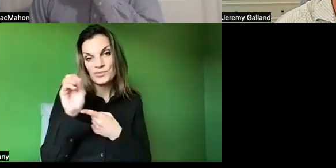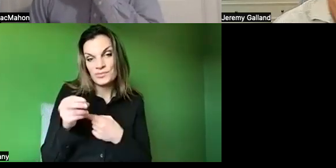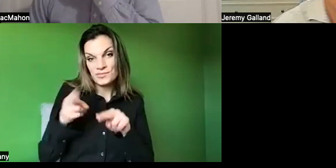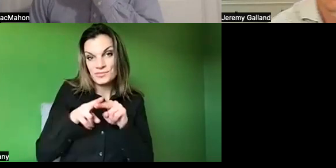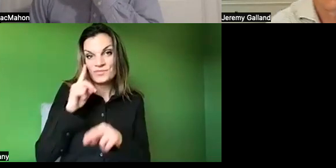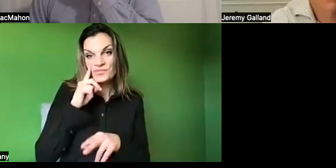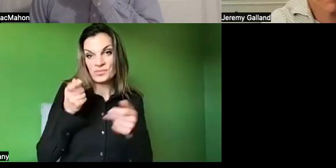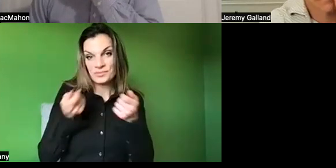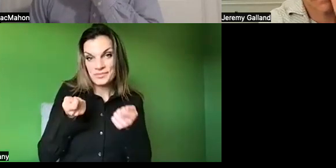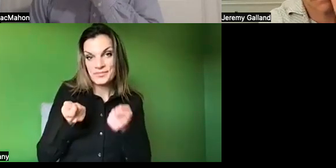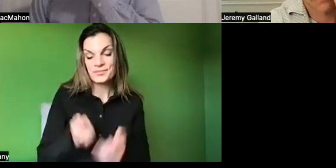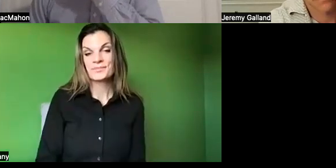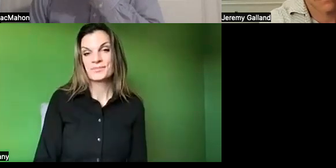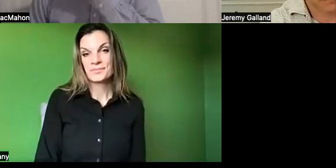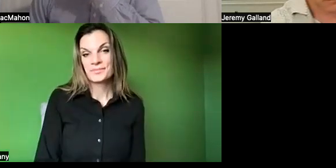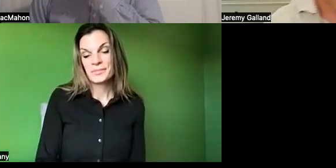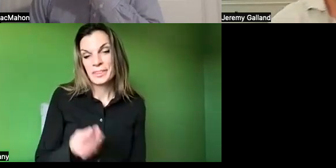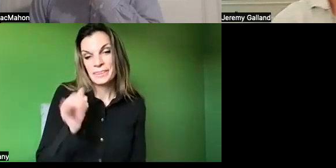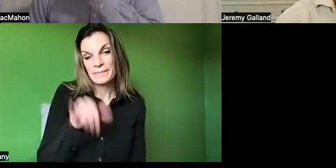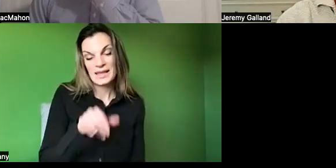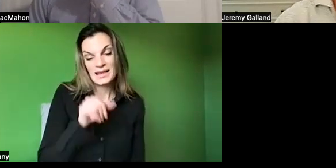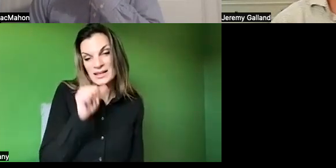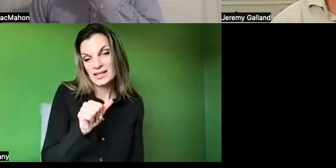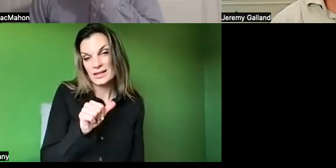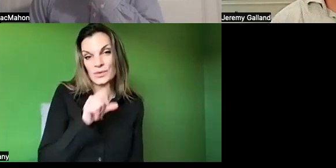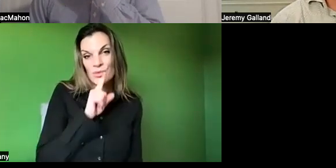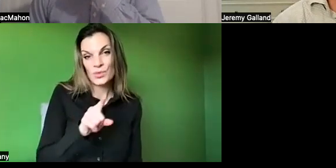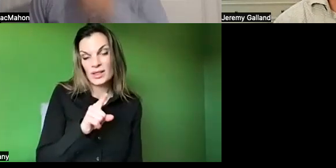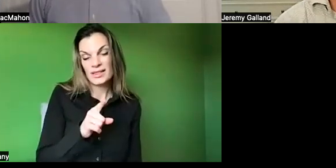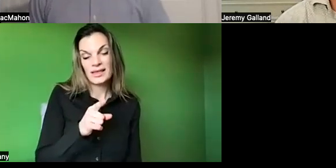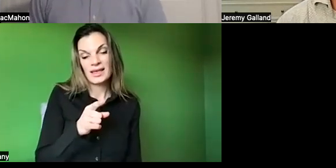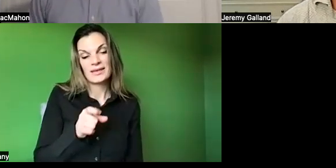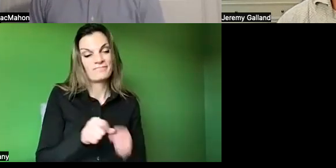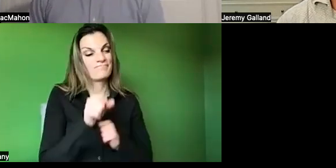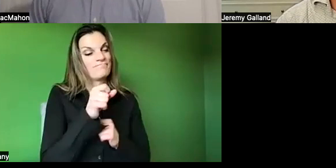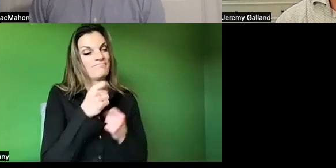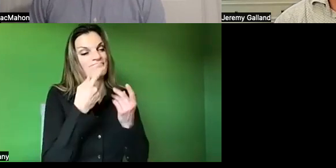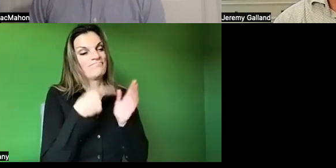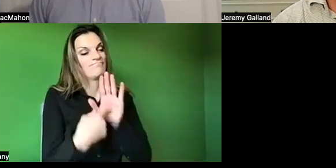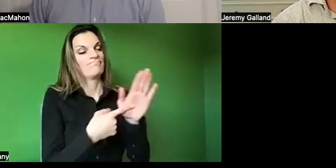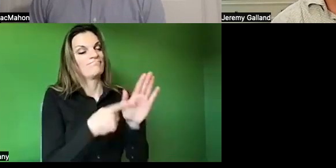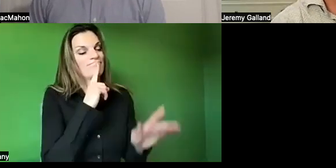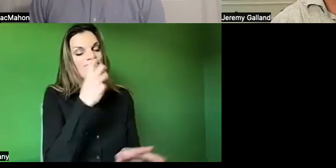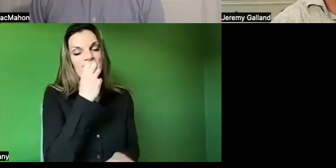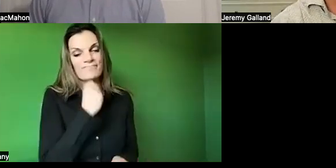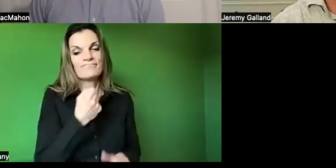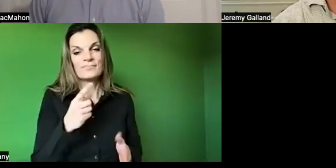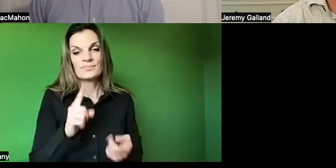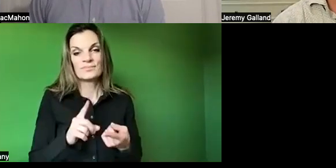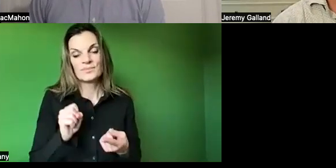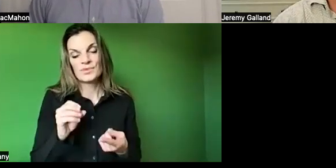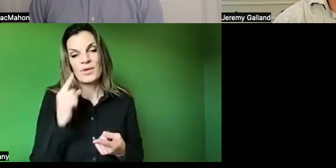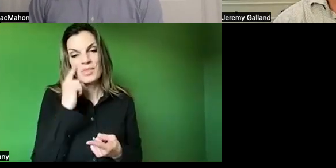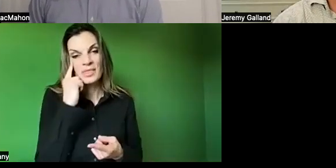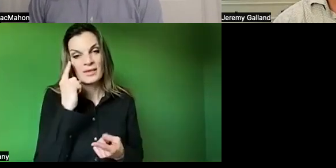for administrators, and that didn't really send the greatest message. So I think